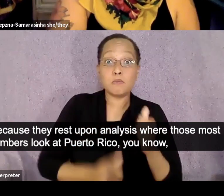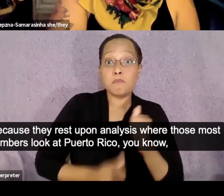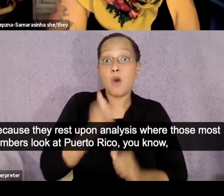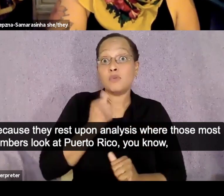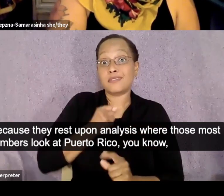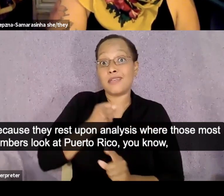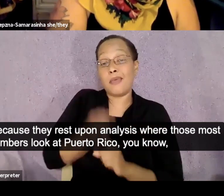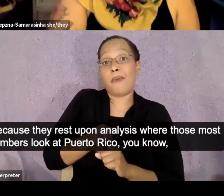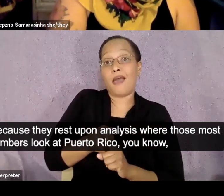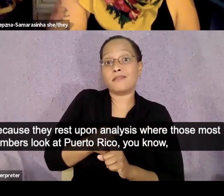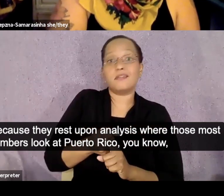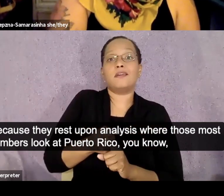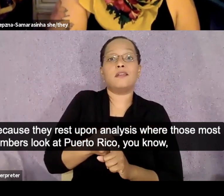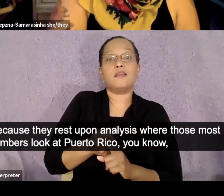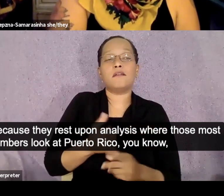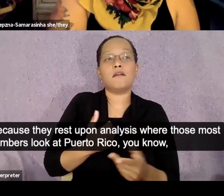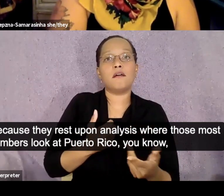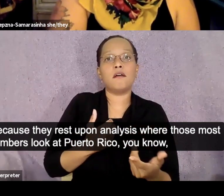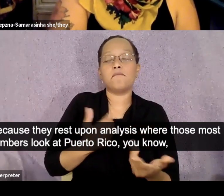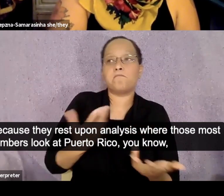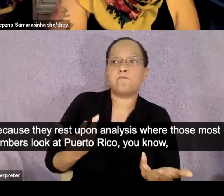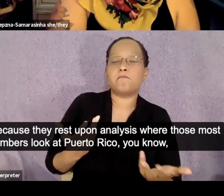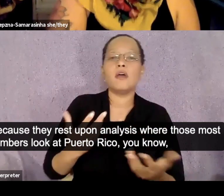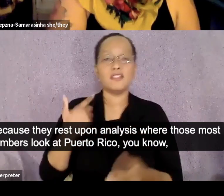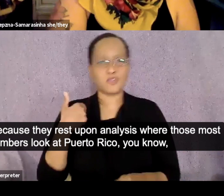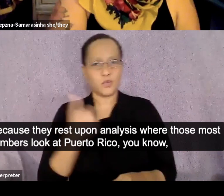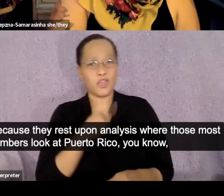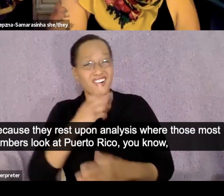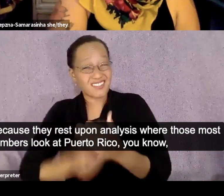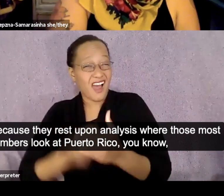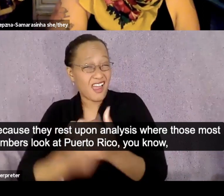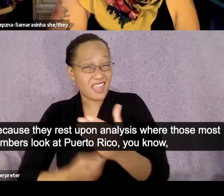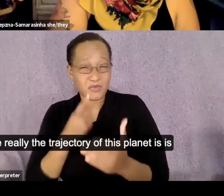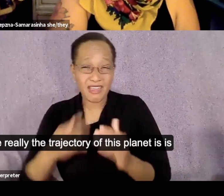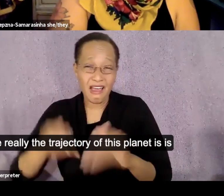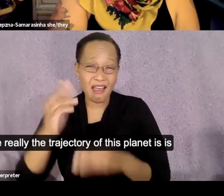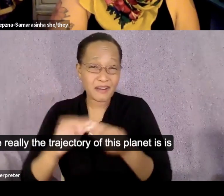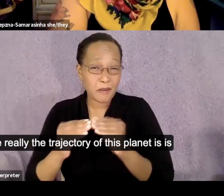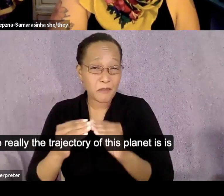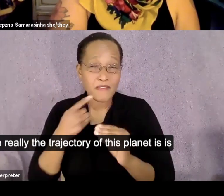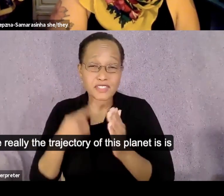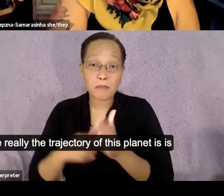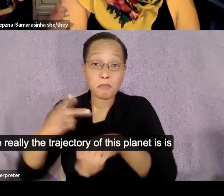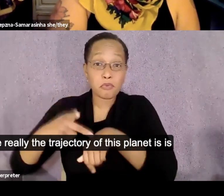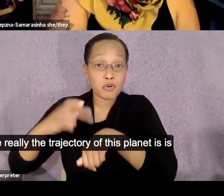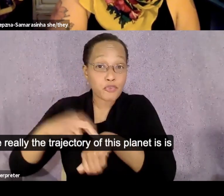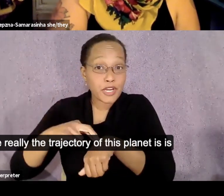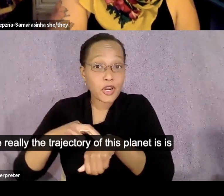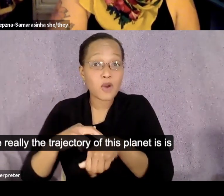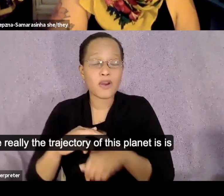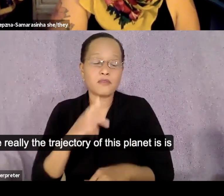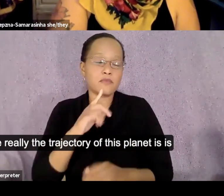And we're dying in super high numbers. Look at Puerto Rico, like, anyway, it kind of freaks me